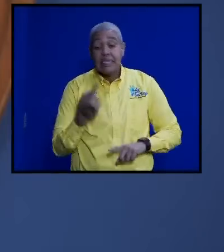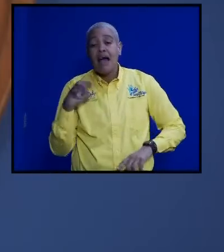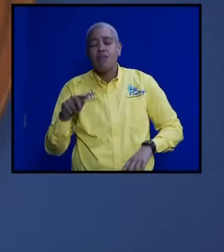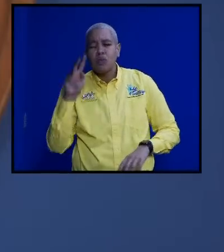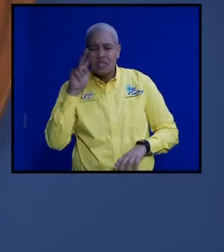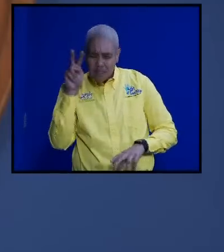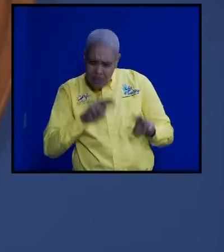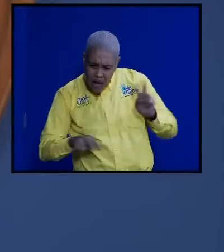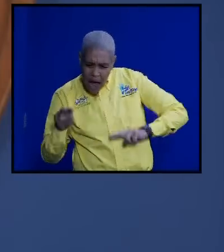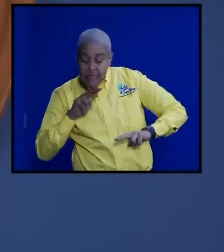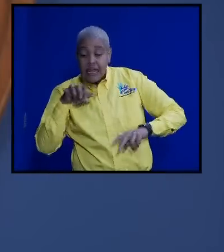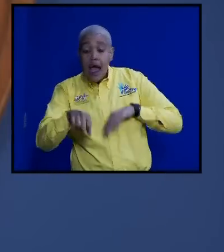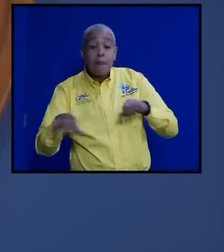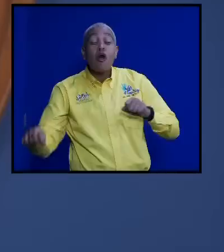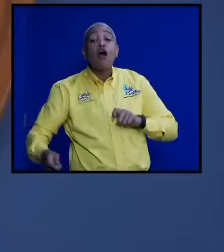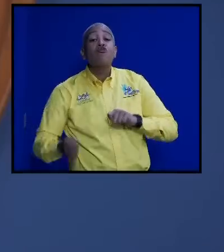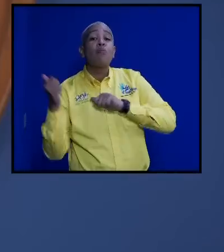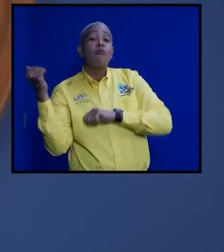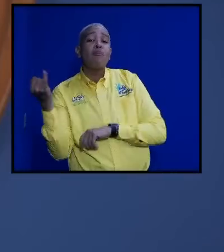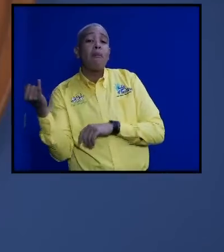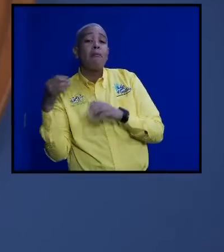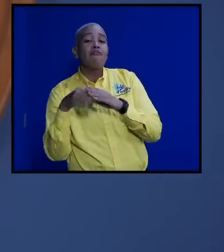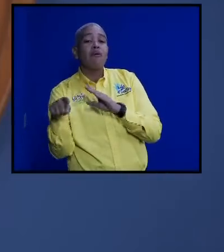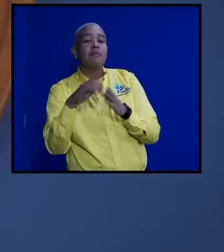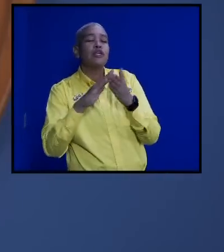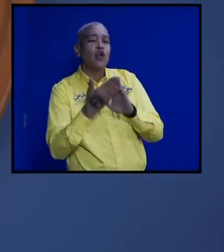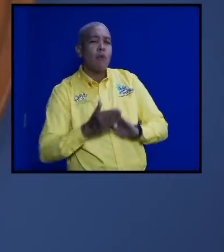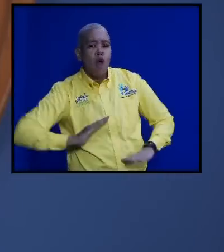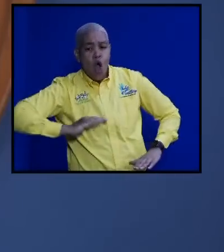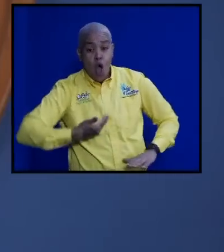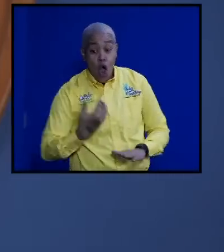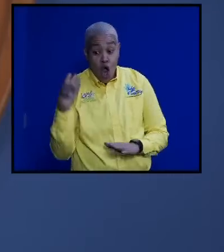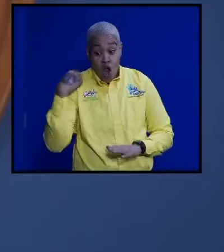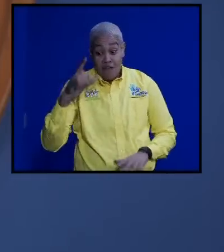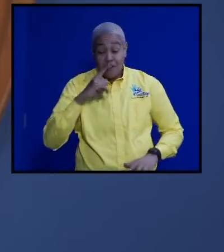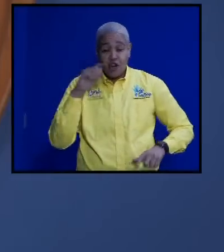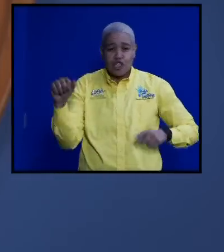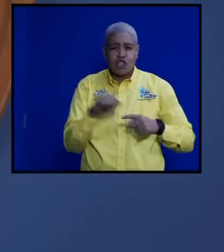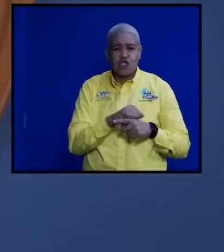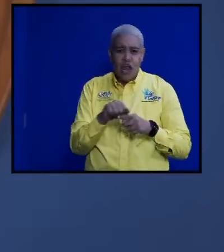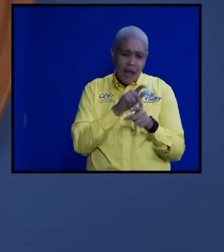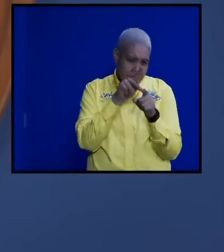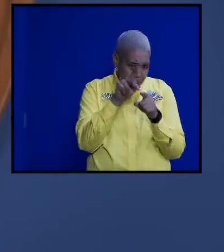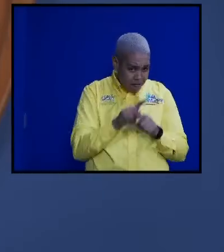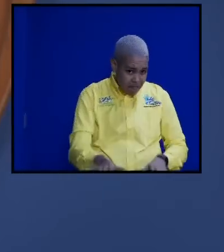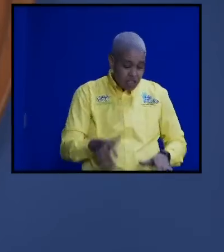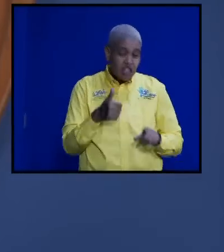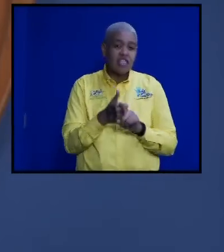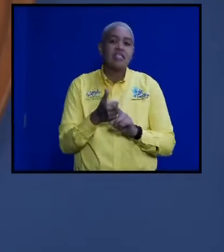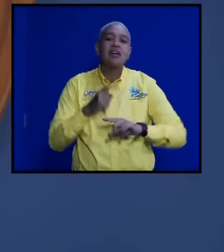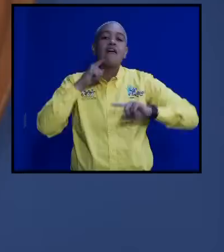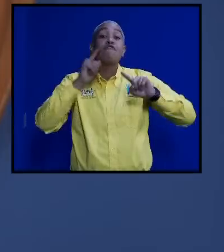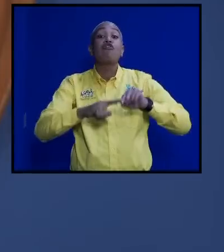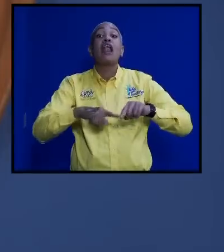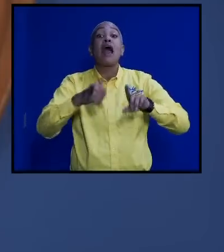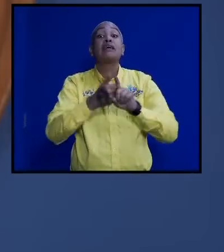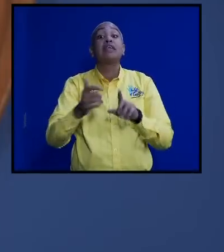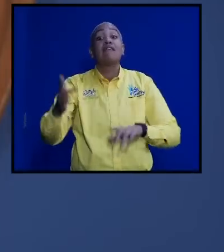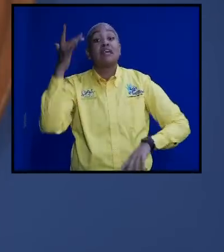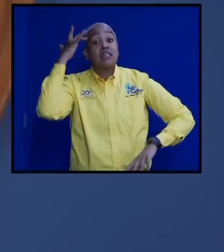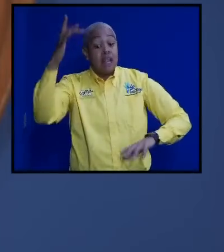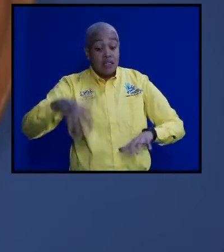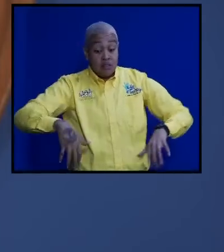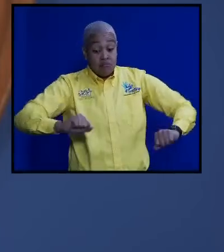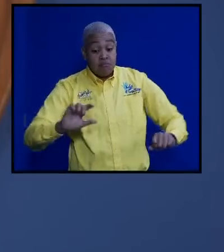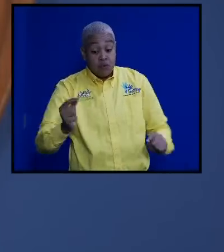producers from the communities. Our officers are trained professionals and rely on quality intelligence to carry out their